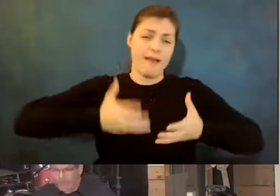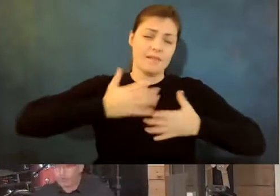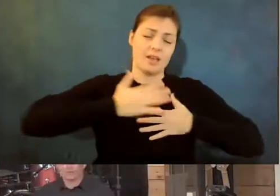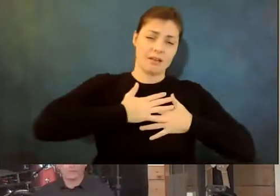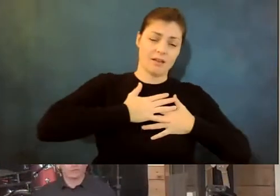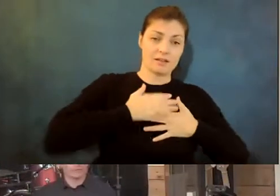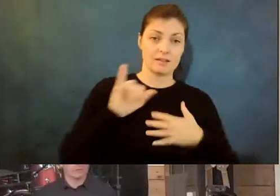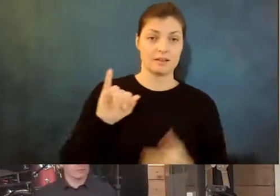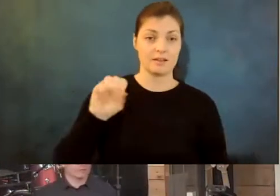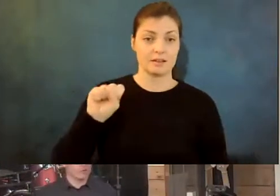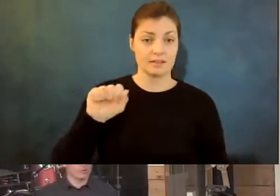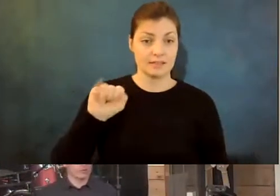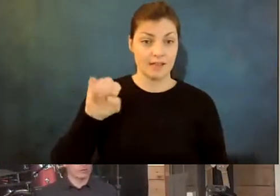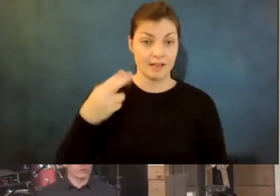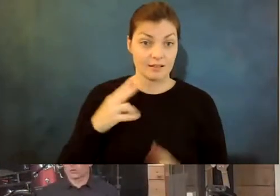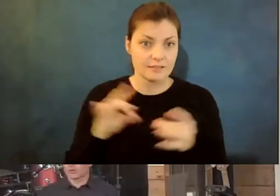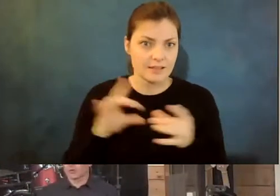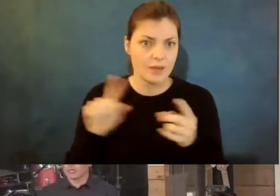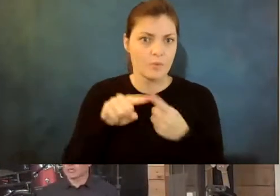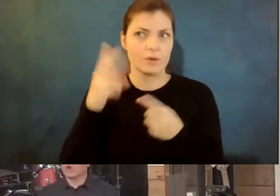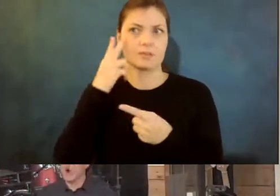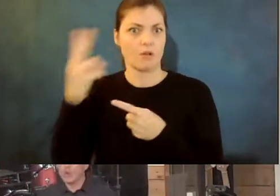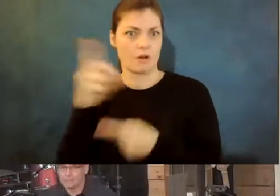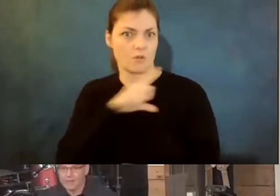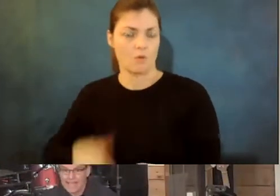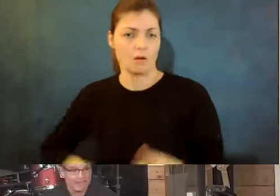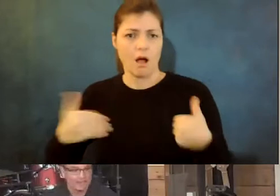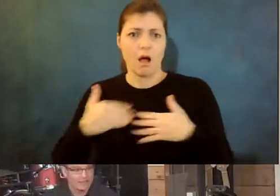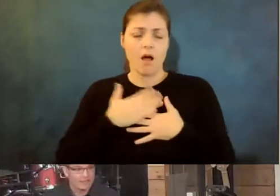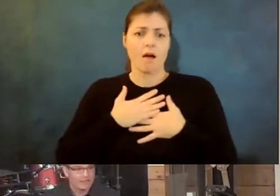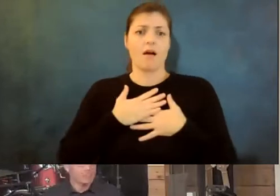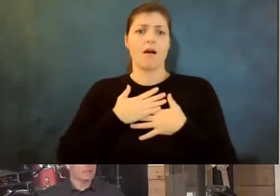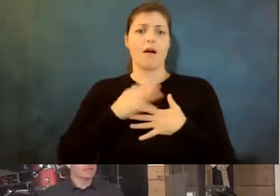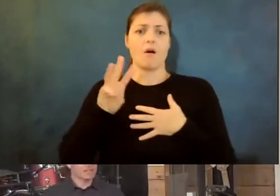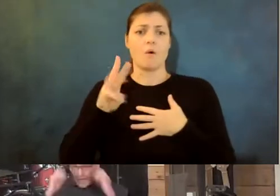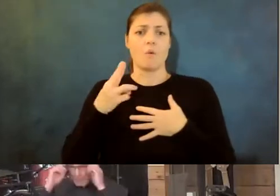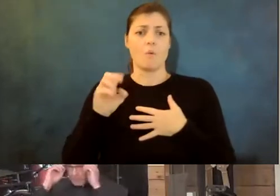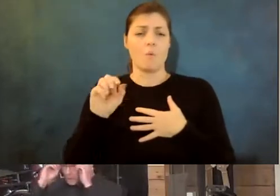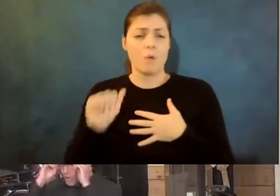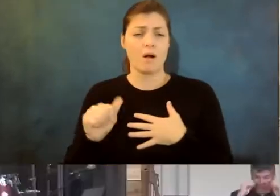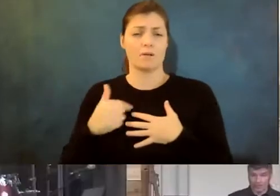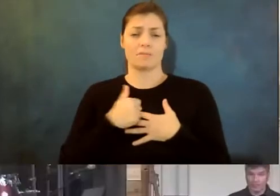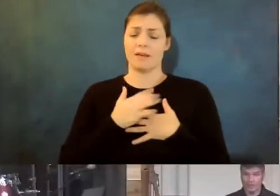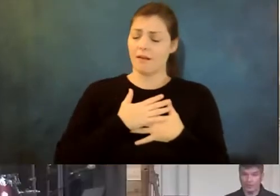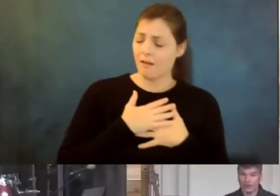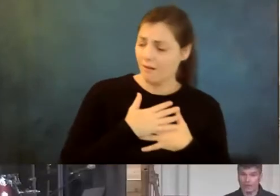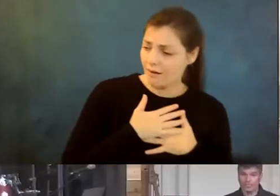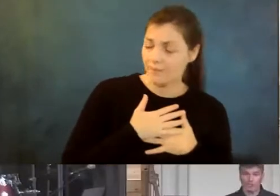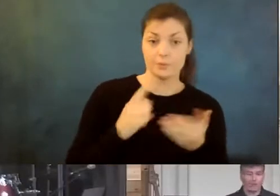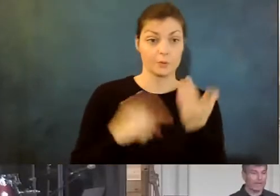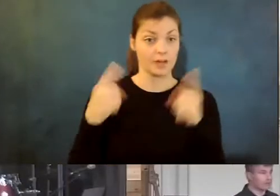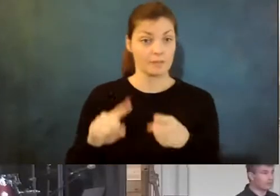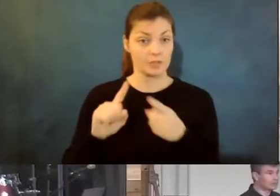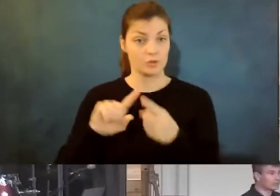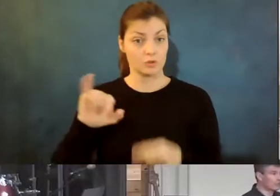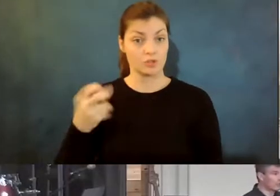an encounter with the living Lord? Woe is me. I'm undone. What happened to John in the book of Revelation